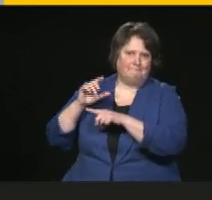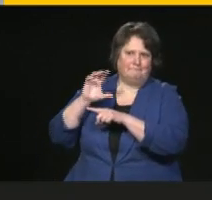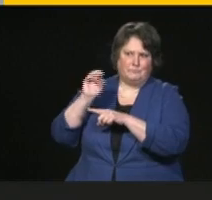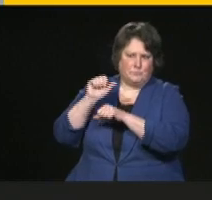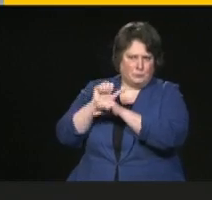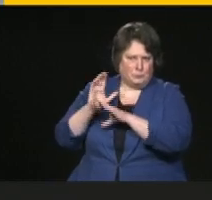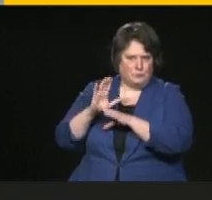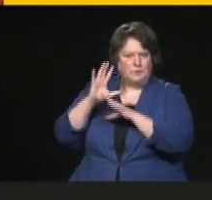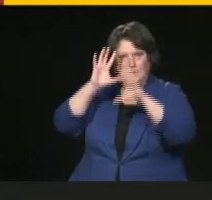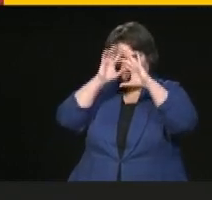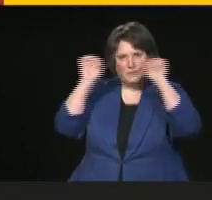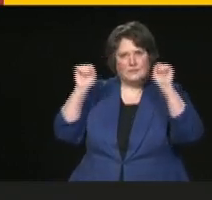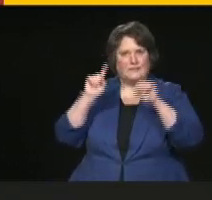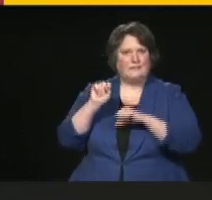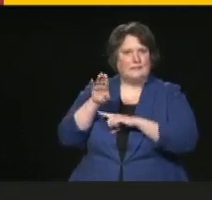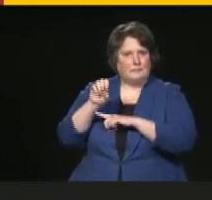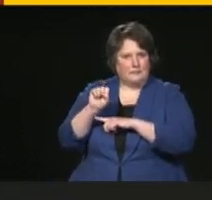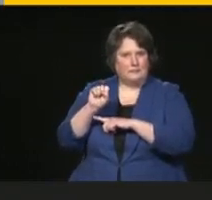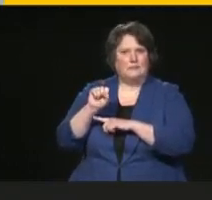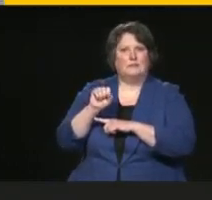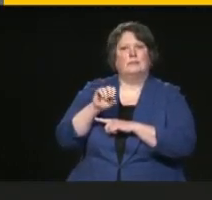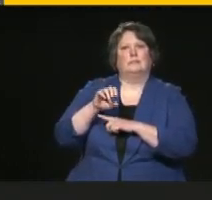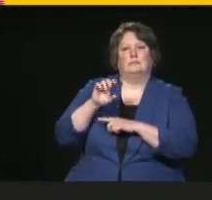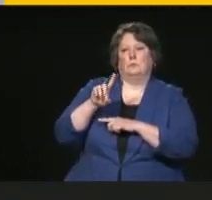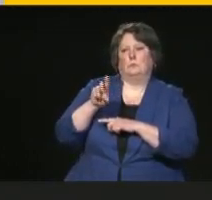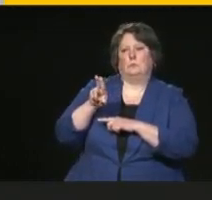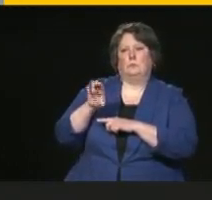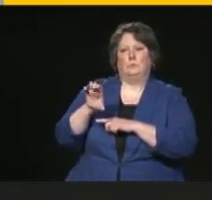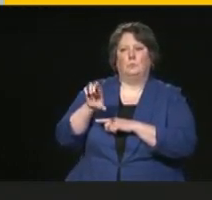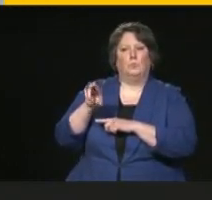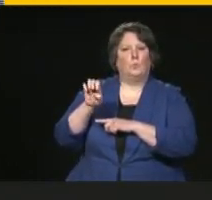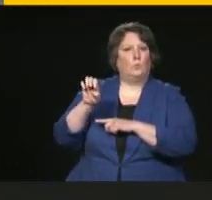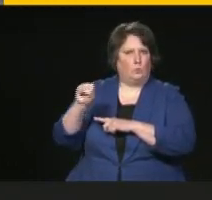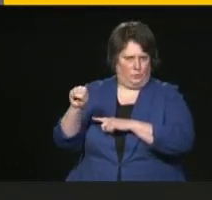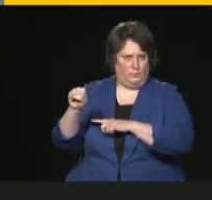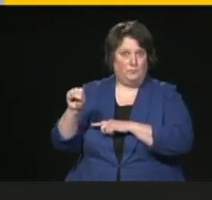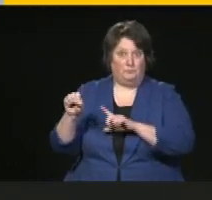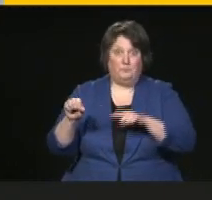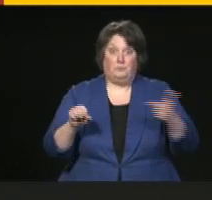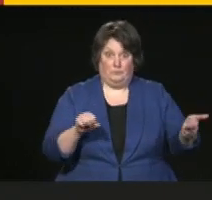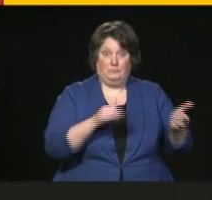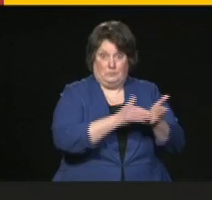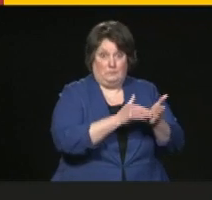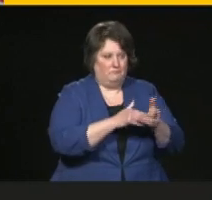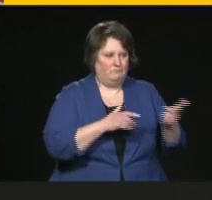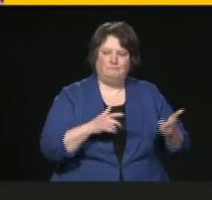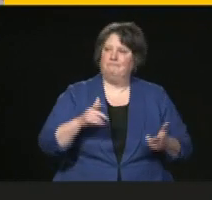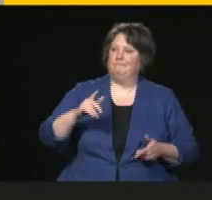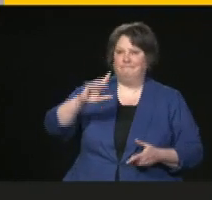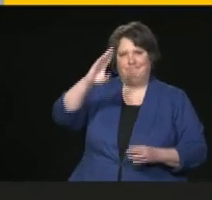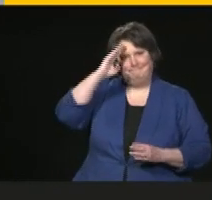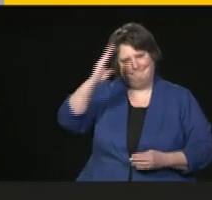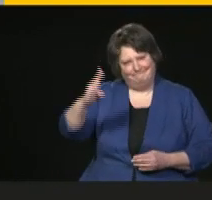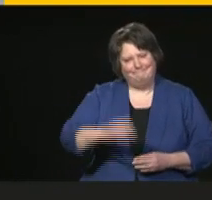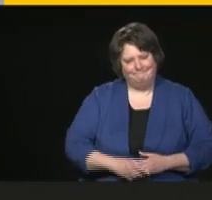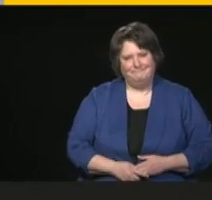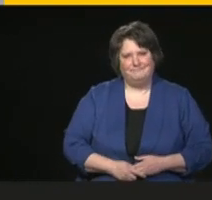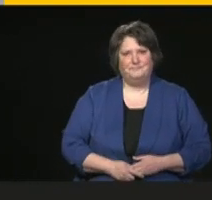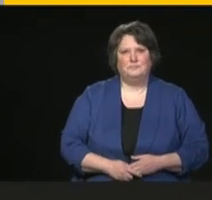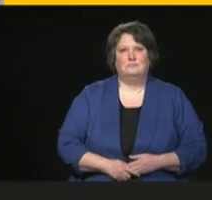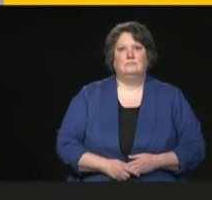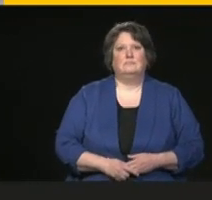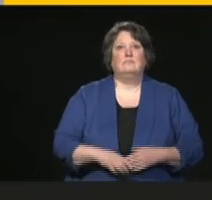Jean-Yves Duclos. Mr. New. Hello. Bonjour tout le monde. Hello, everyone. Over 530,000 cases